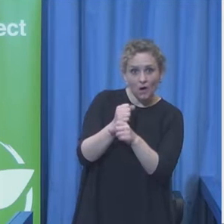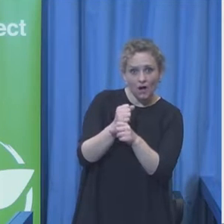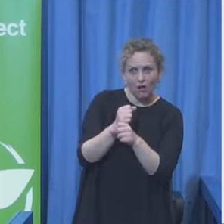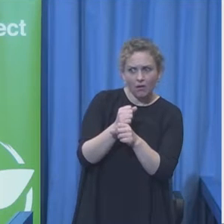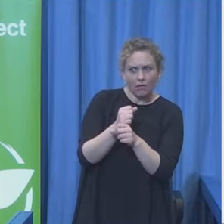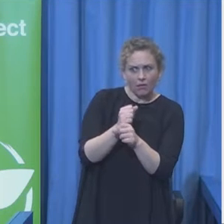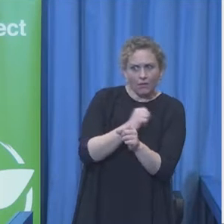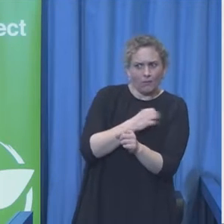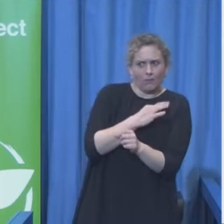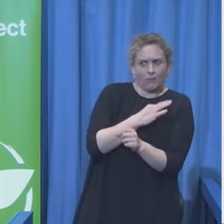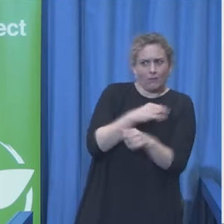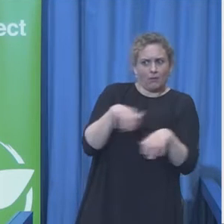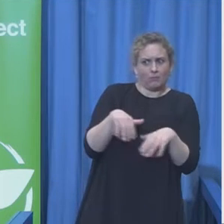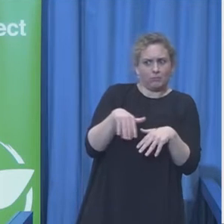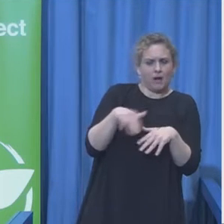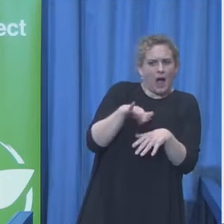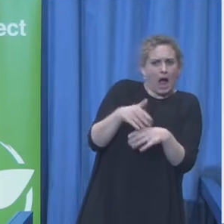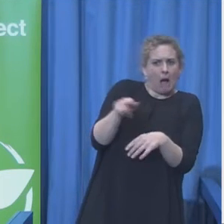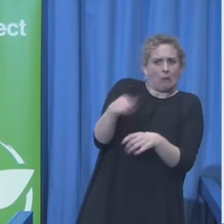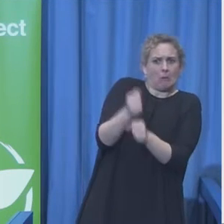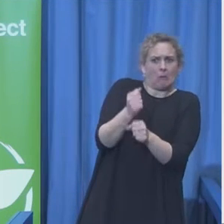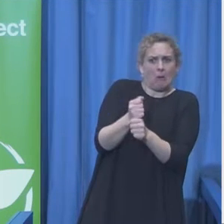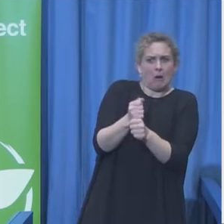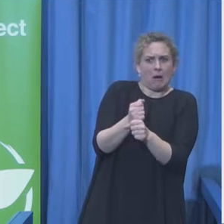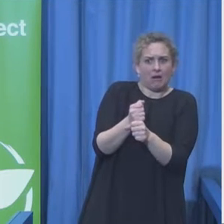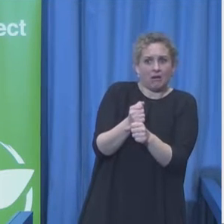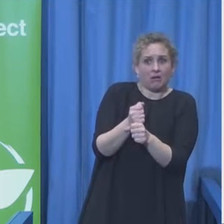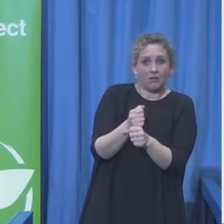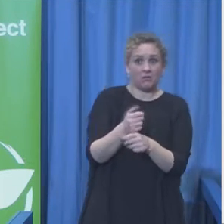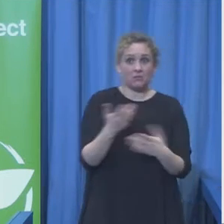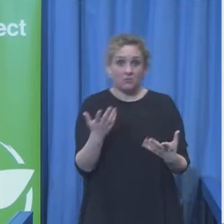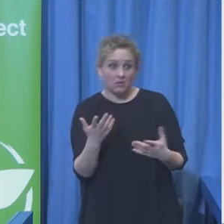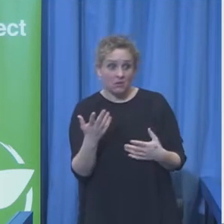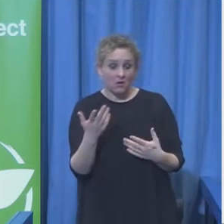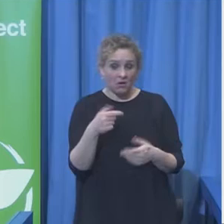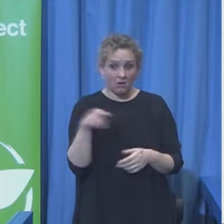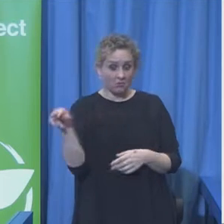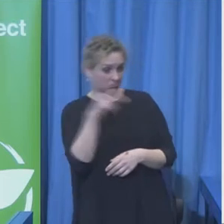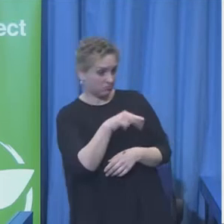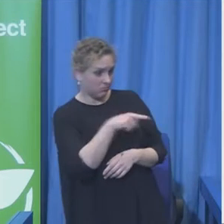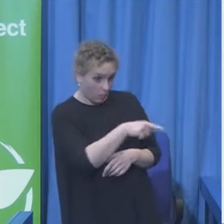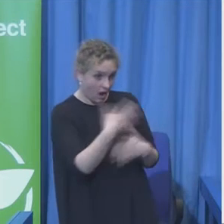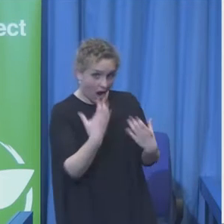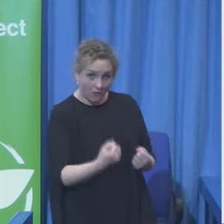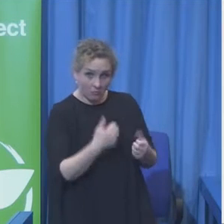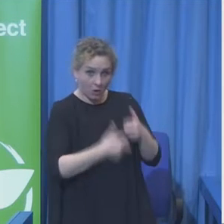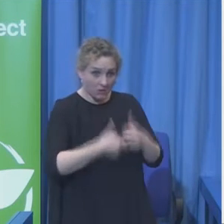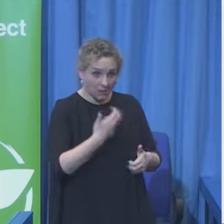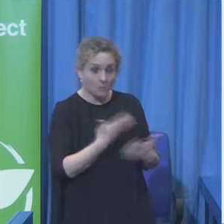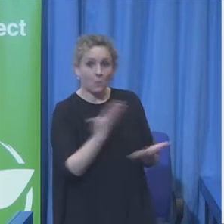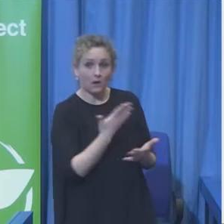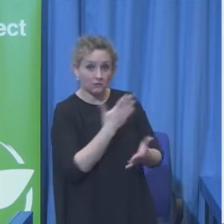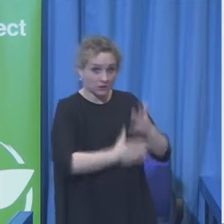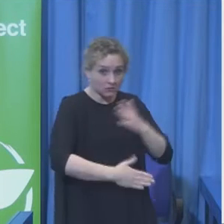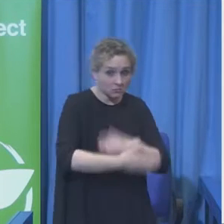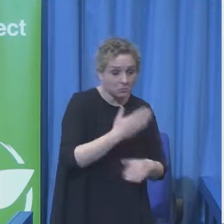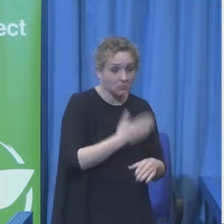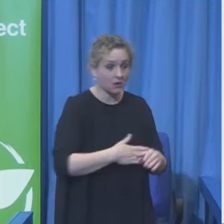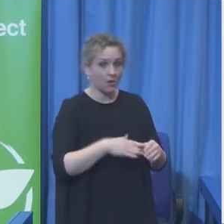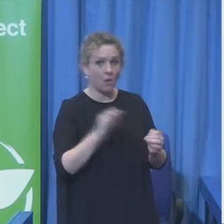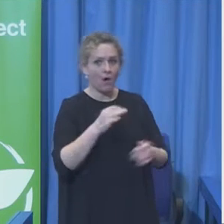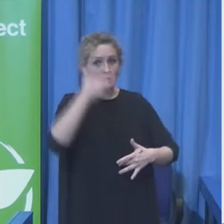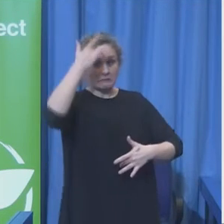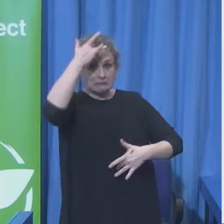about health problems and the loss of work continuity. They lack knowledge of disability and fear the cost associated with